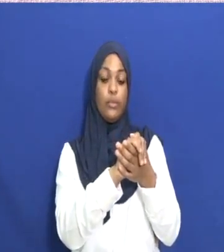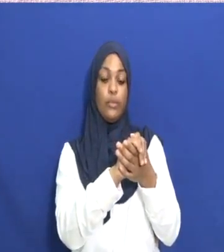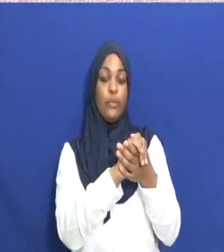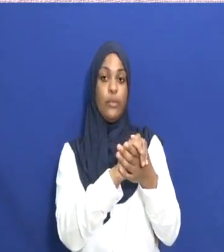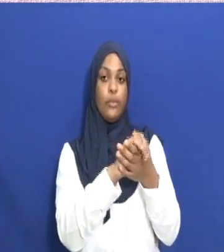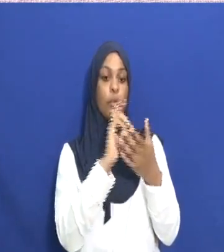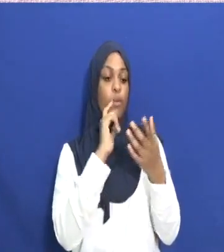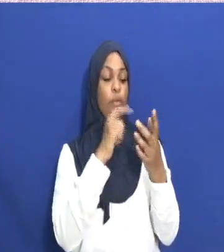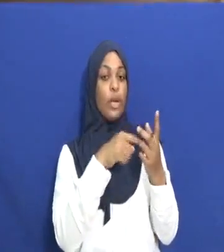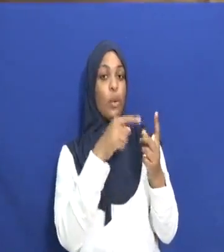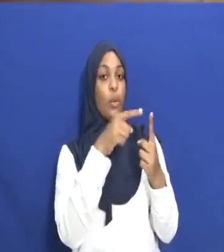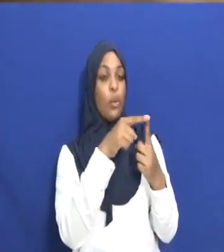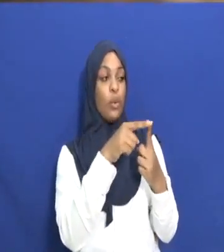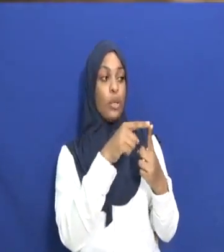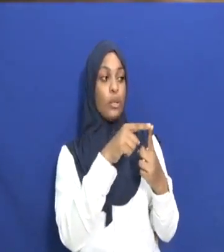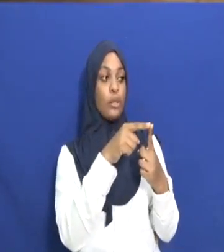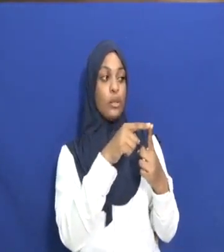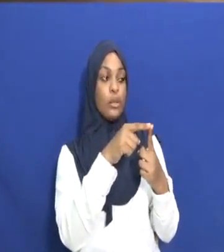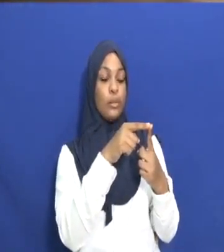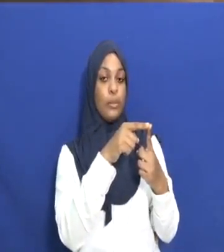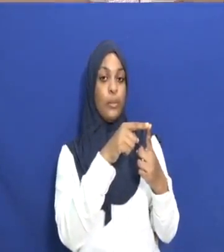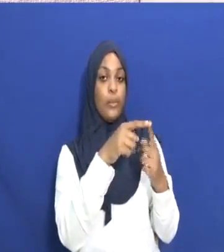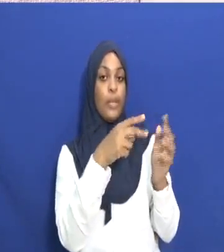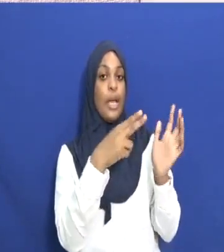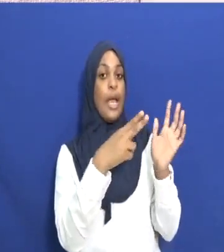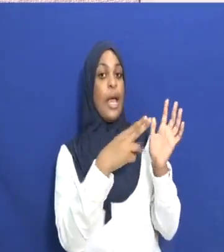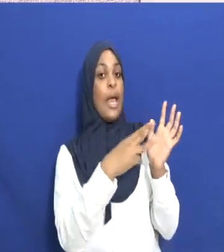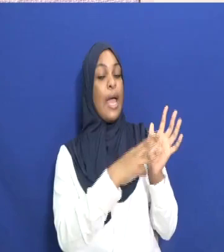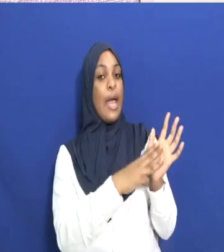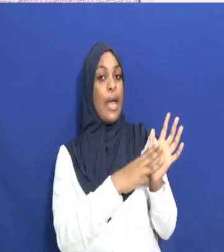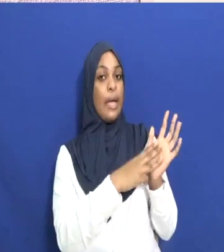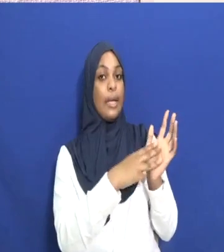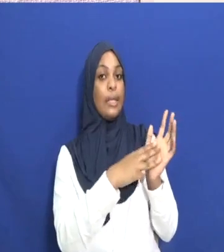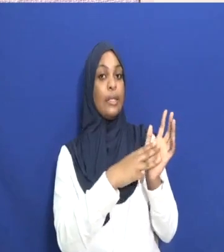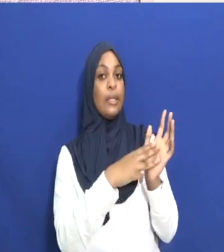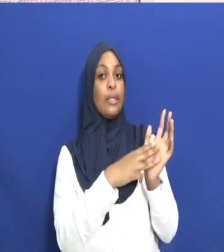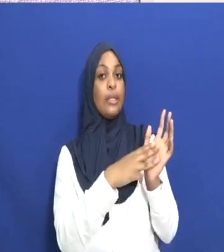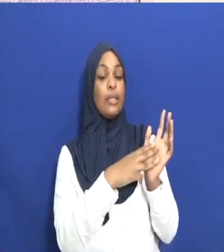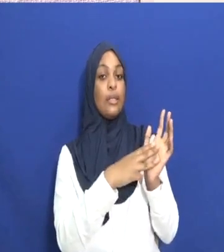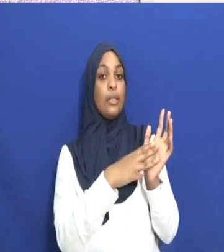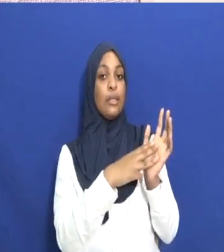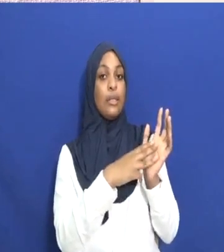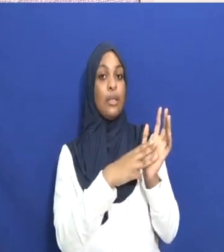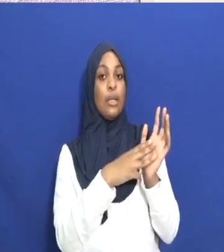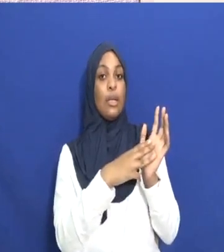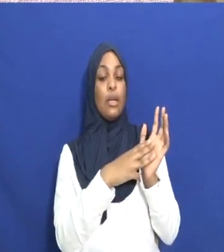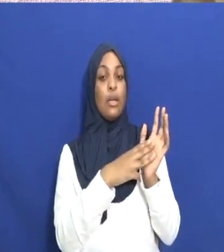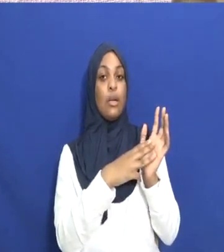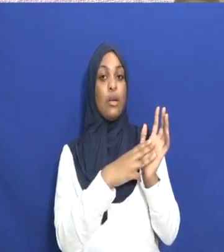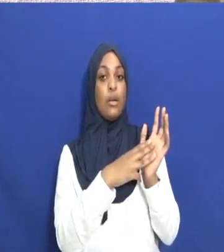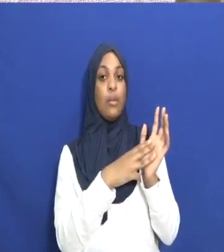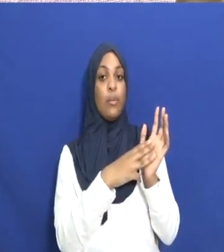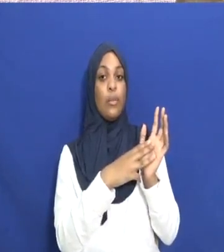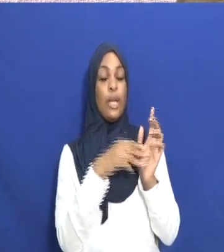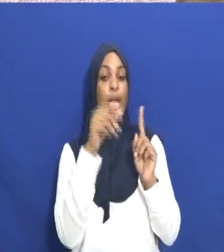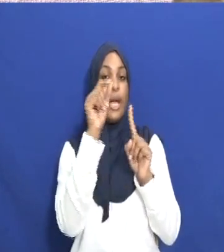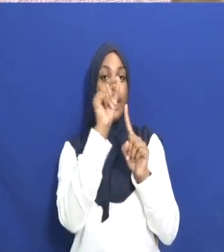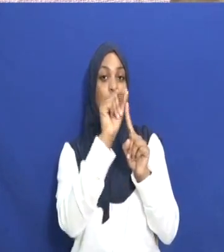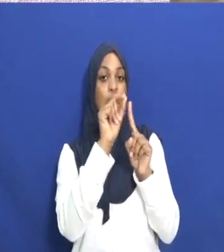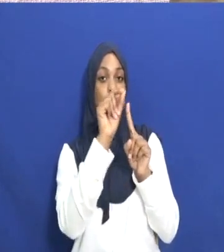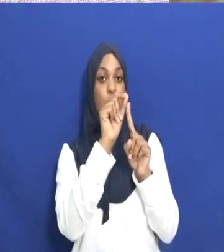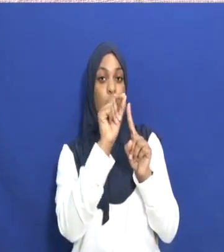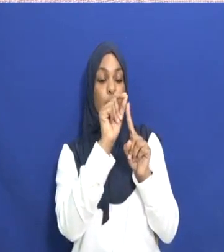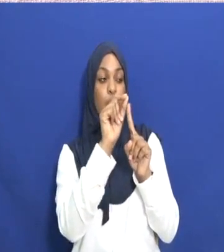8 is read as 8 exponent 2 or 8